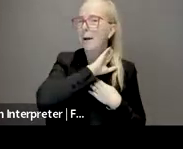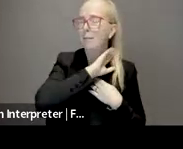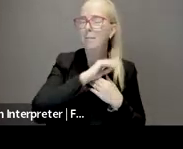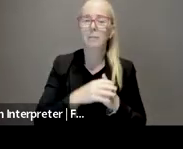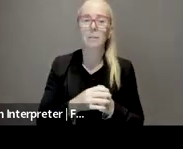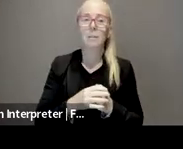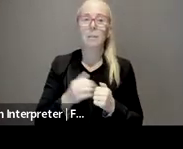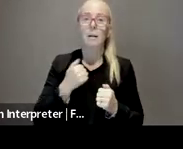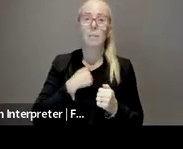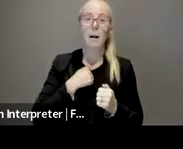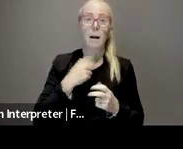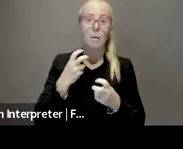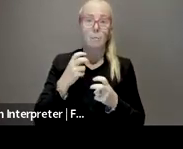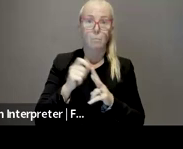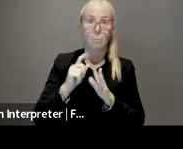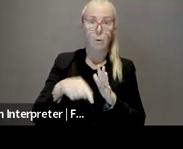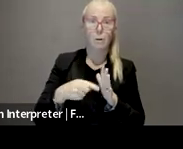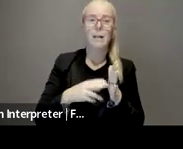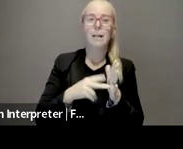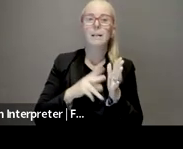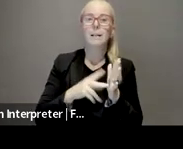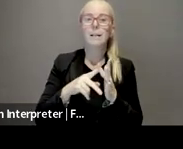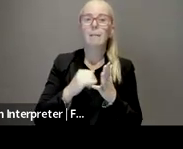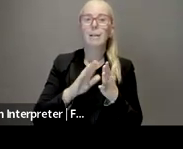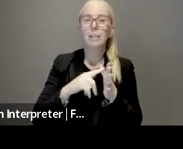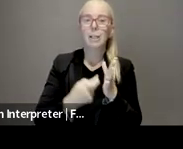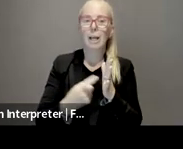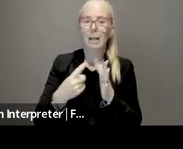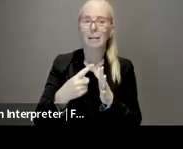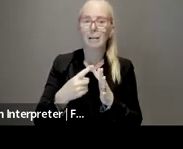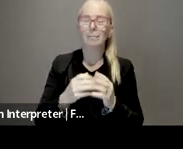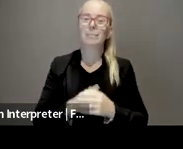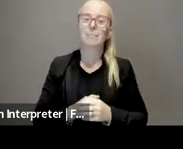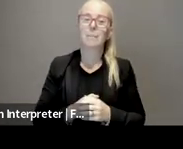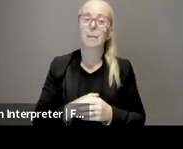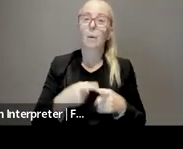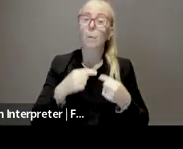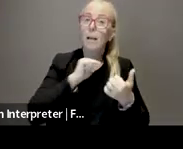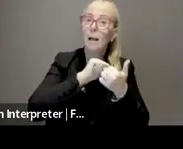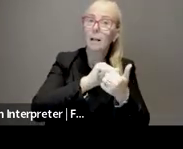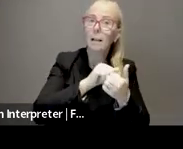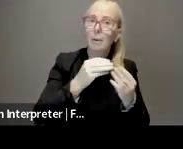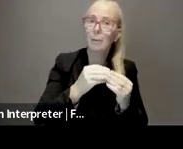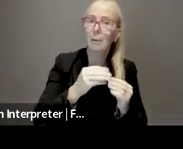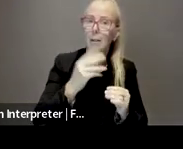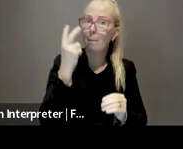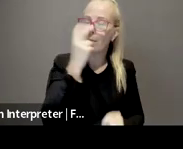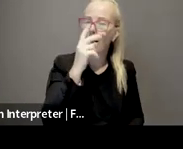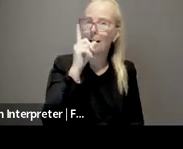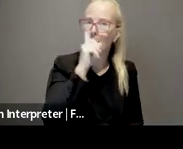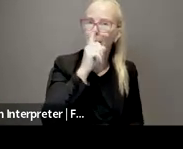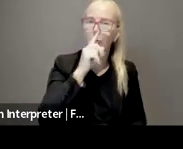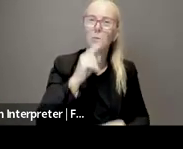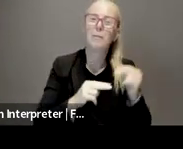from the Human Augmentation Lab. We're collaborating with people who are blind to build better tools for navigating